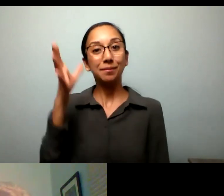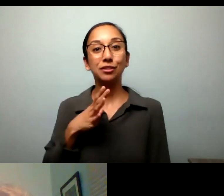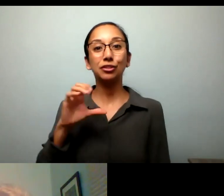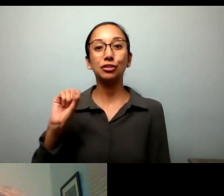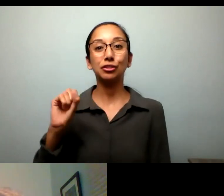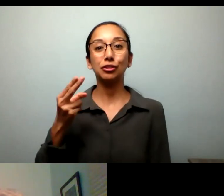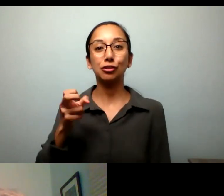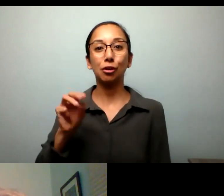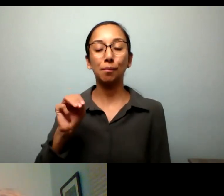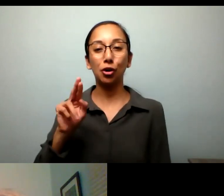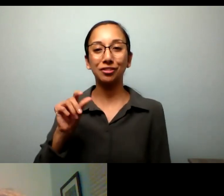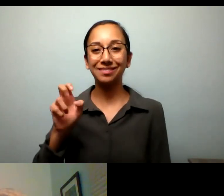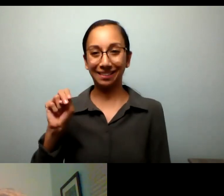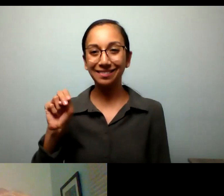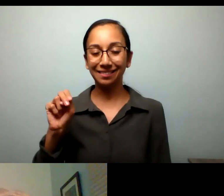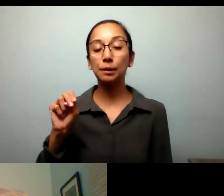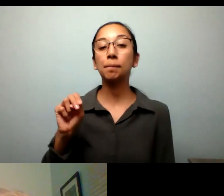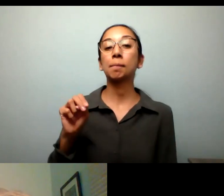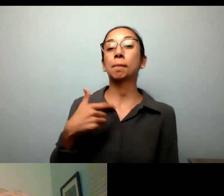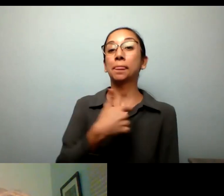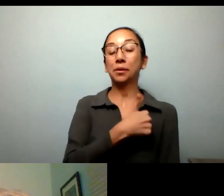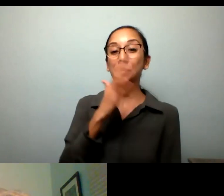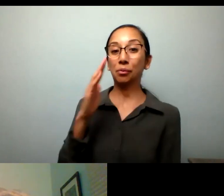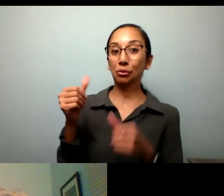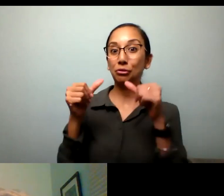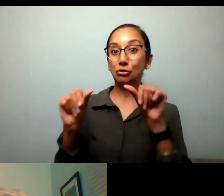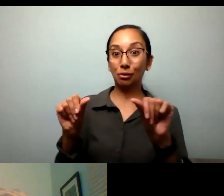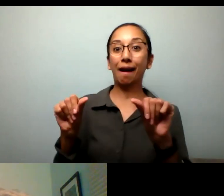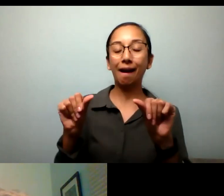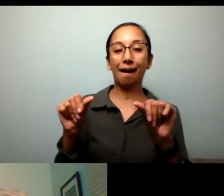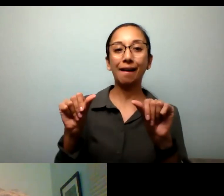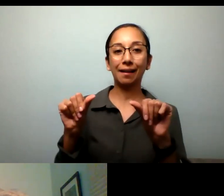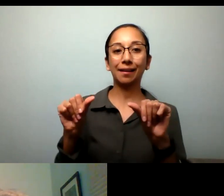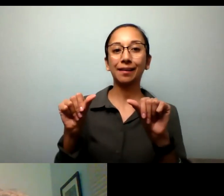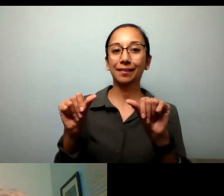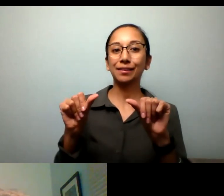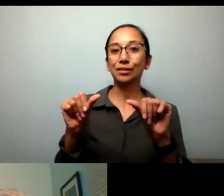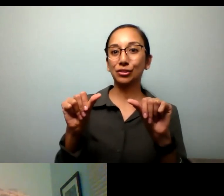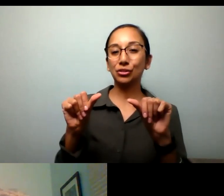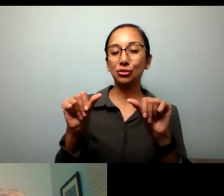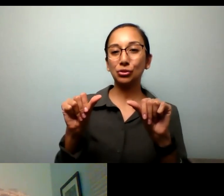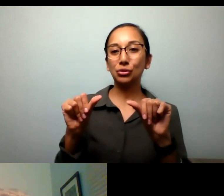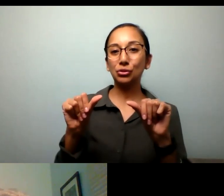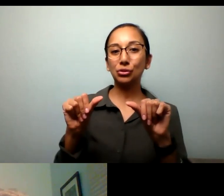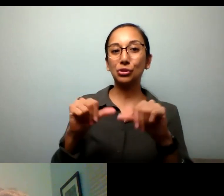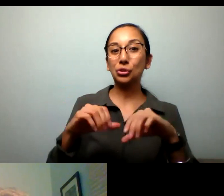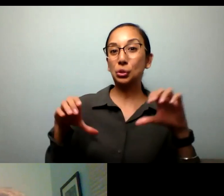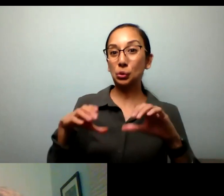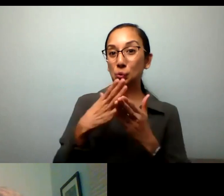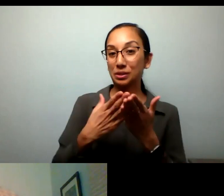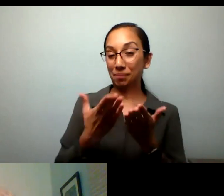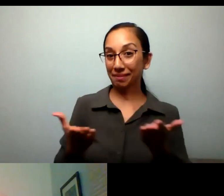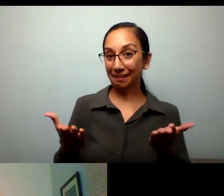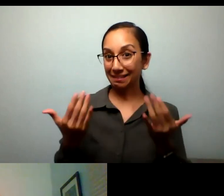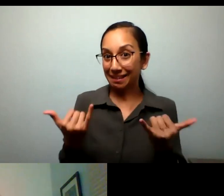again. Now, we are going to try very much to take along and do some things here now to